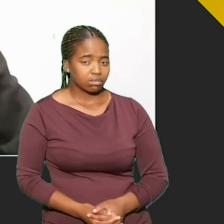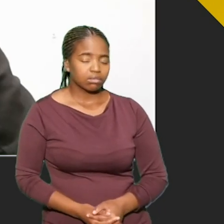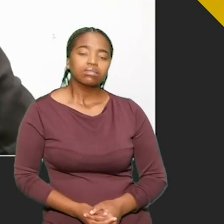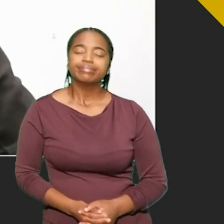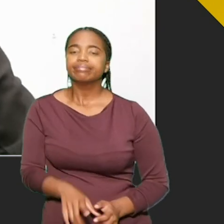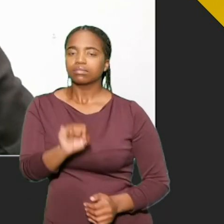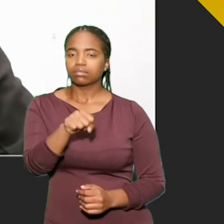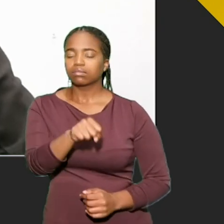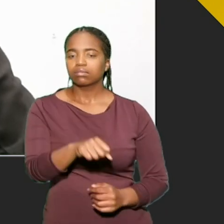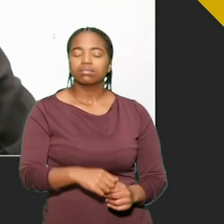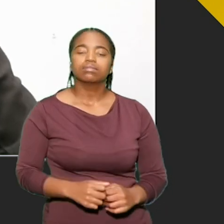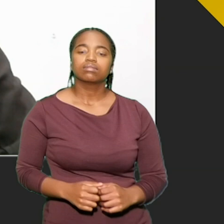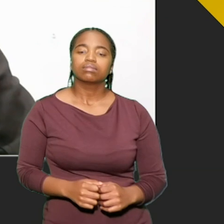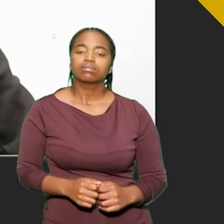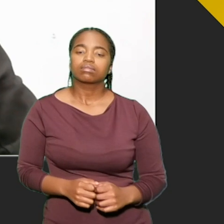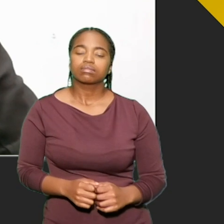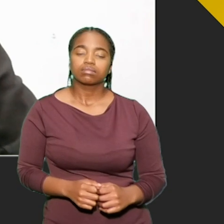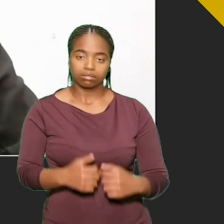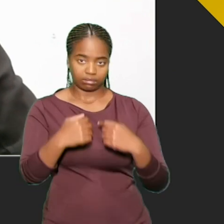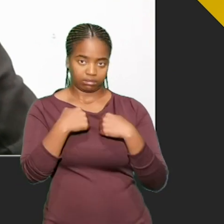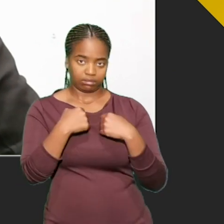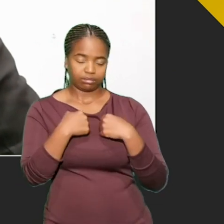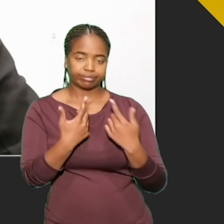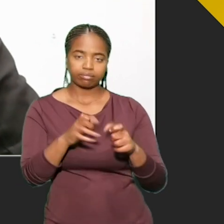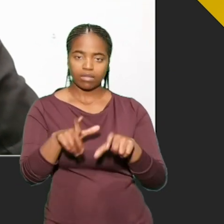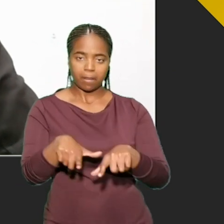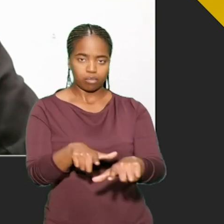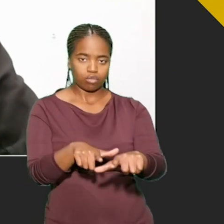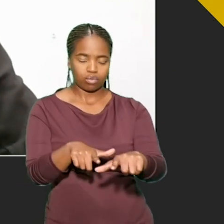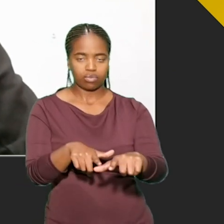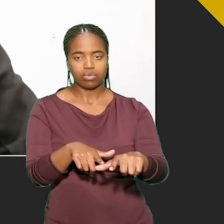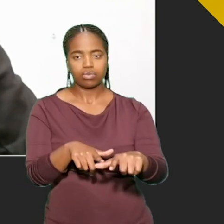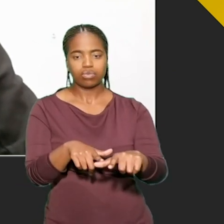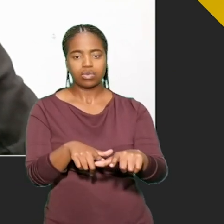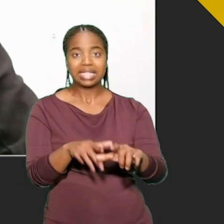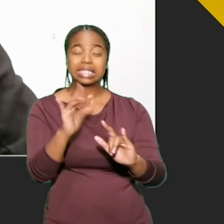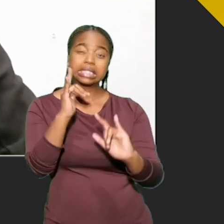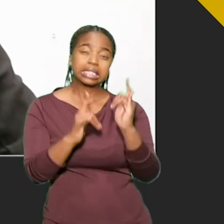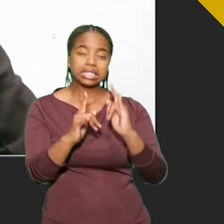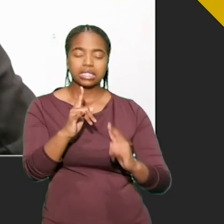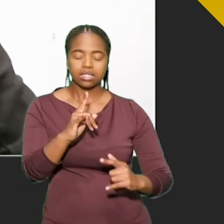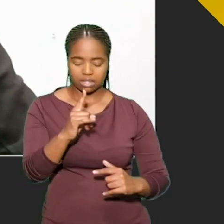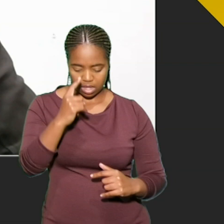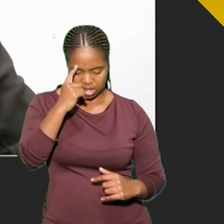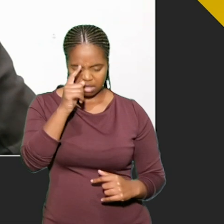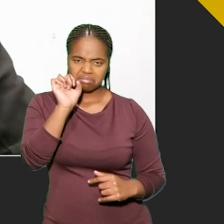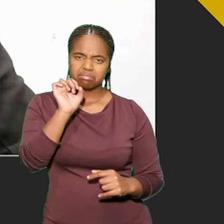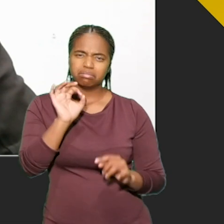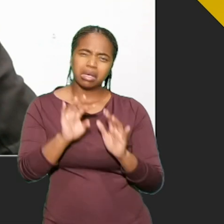Yes, like... For us in Limpopo, the only city that I would say is kind